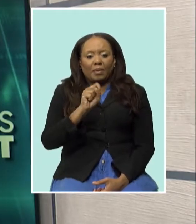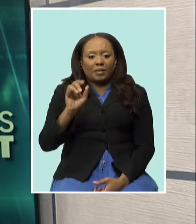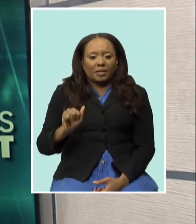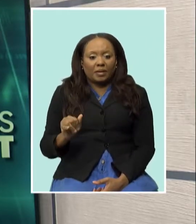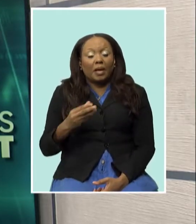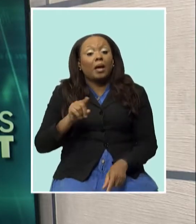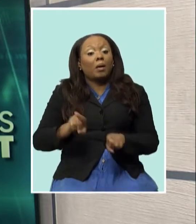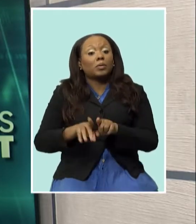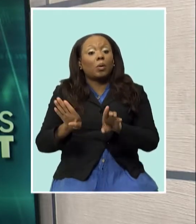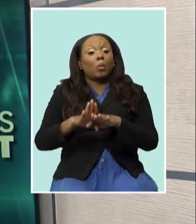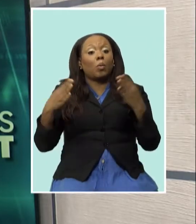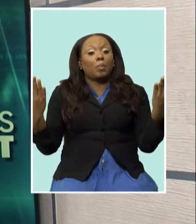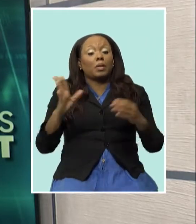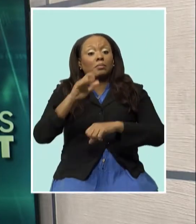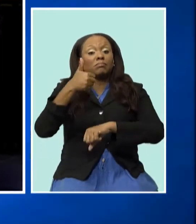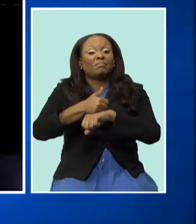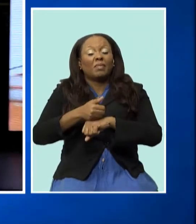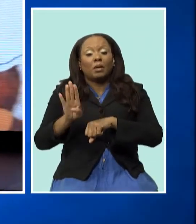as well.